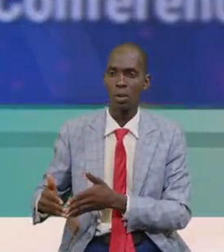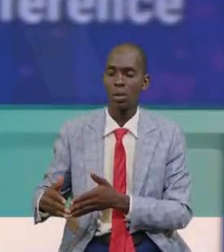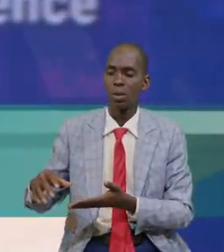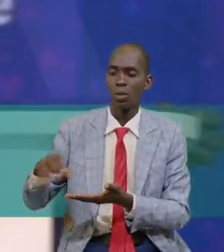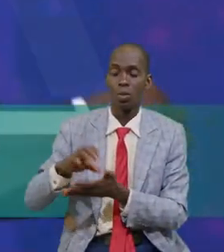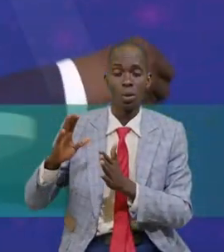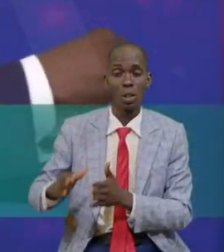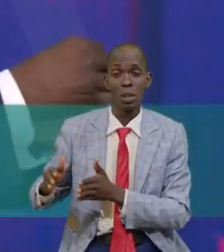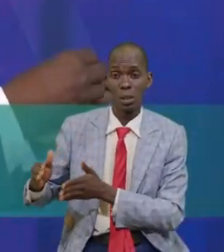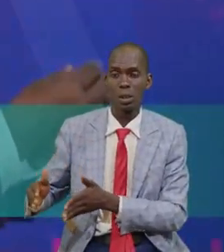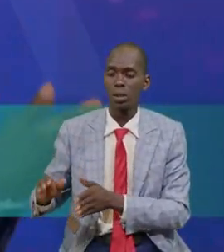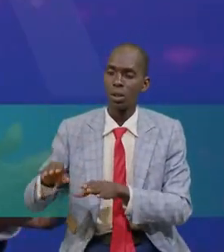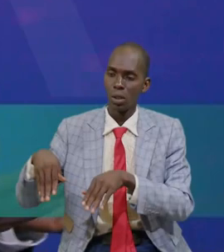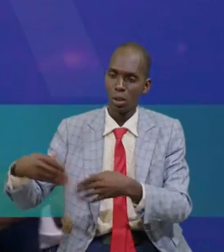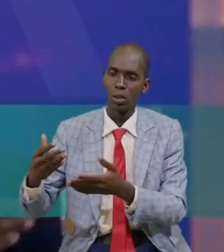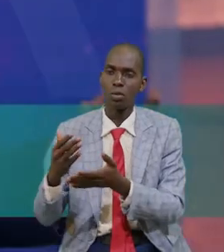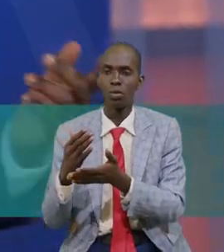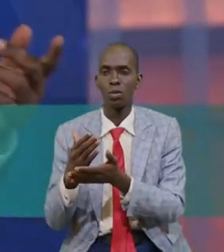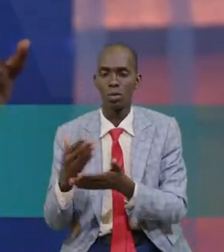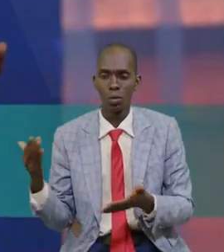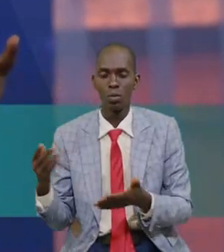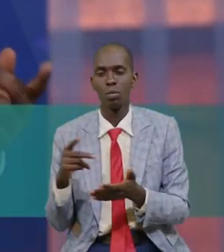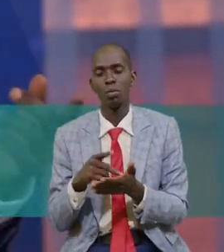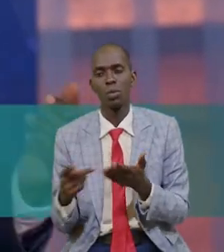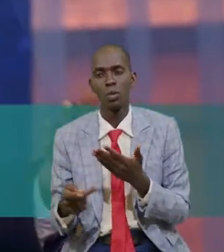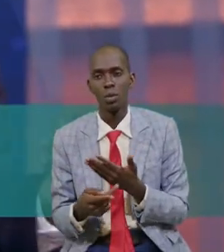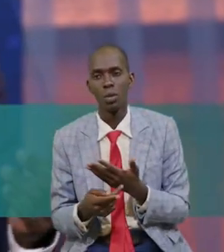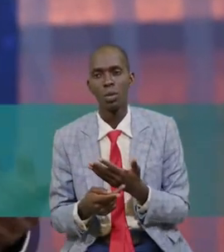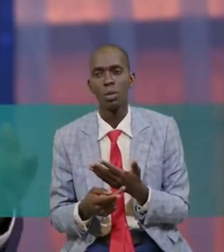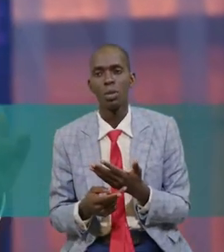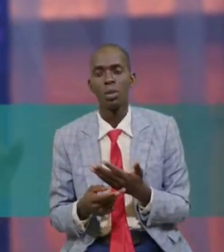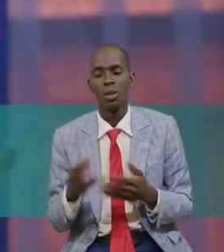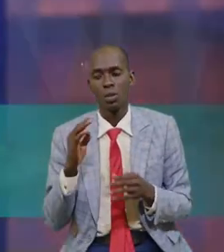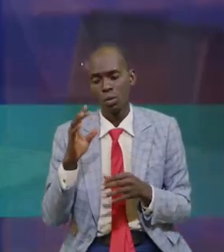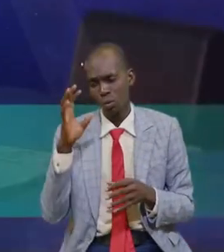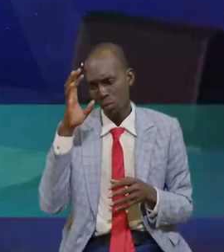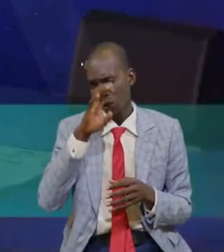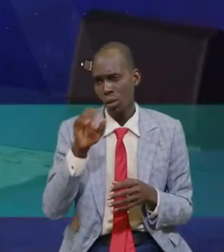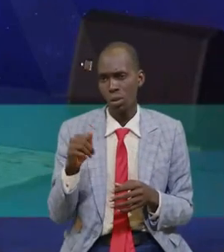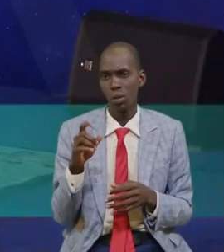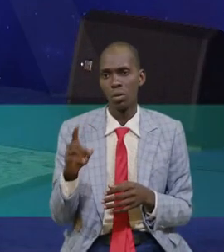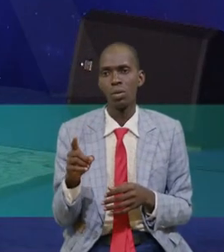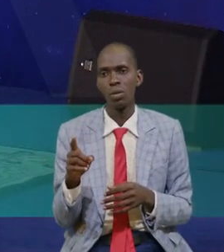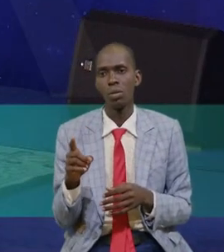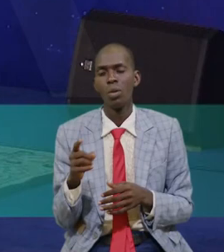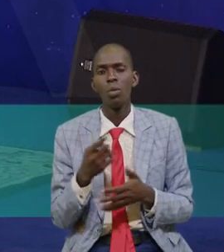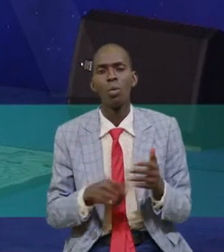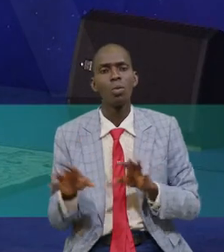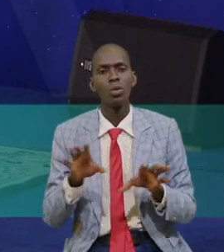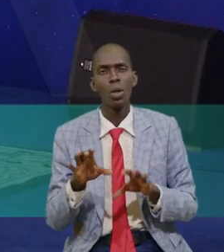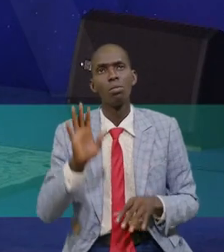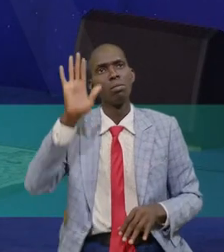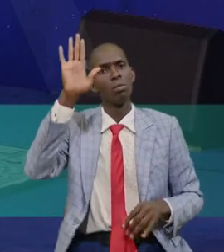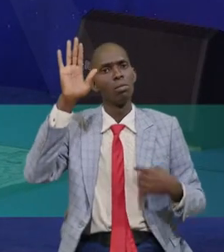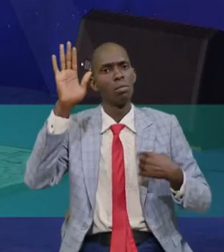we give the program. If they miss anybody out, what do? You raise up your hand. I'm